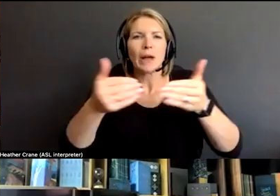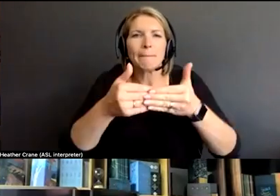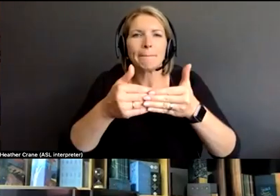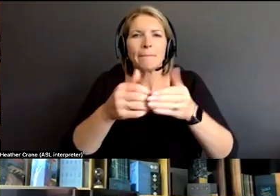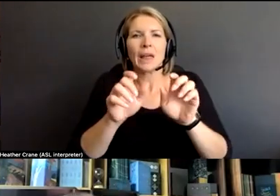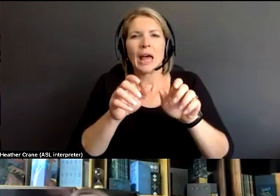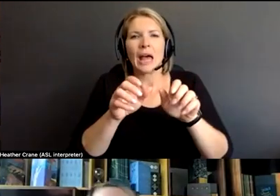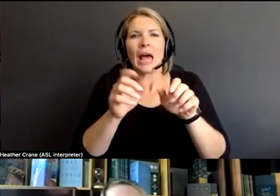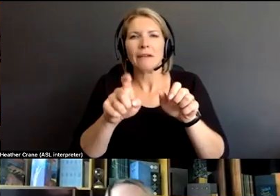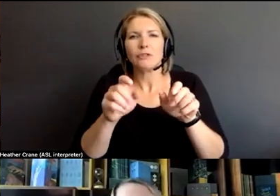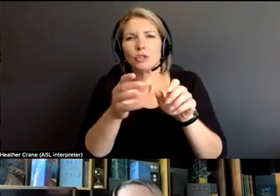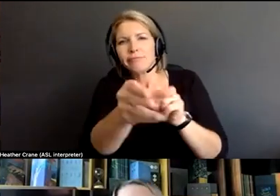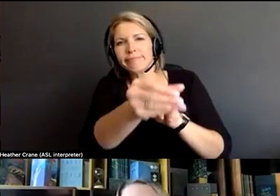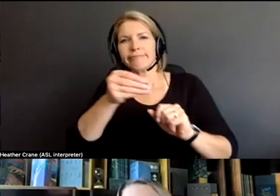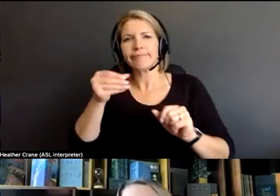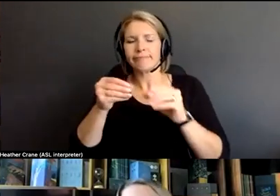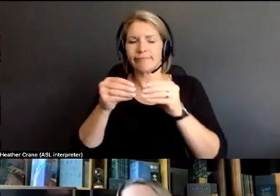to see what's there.